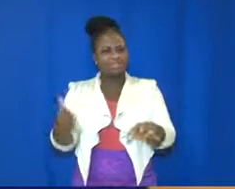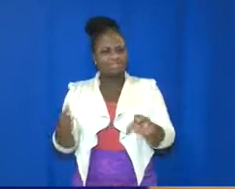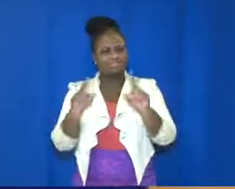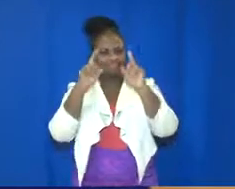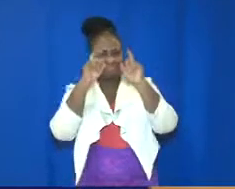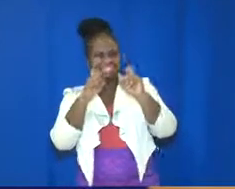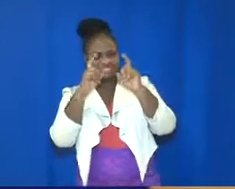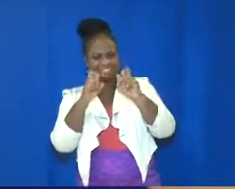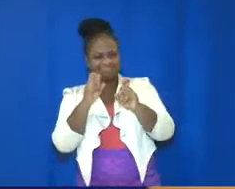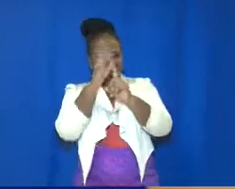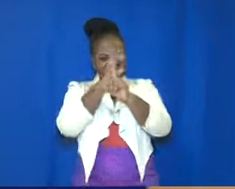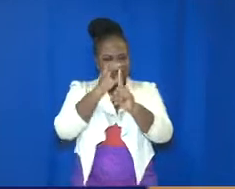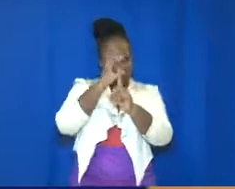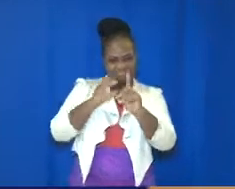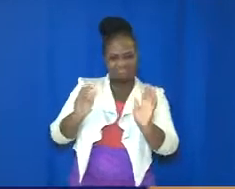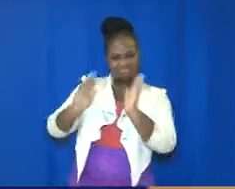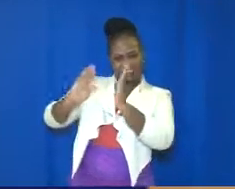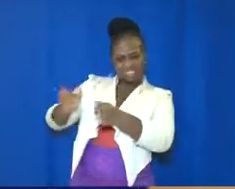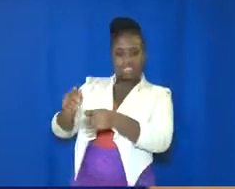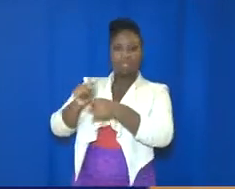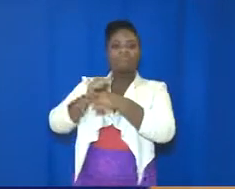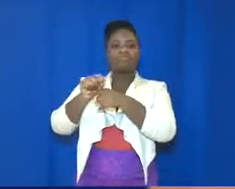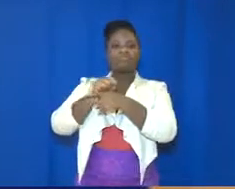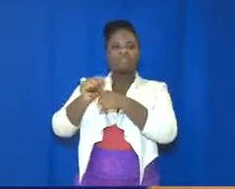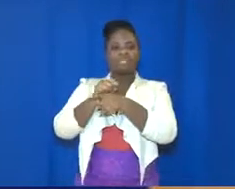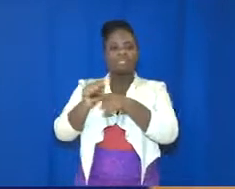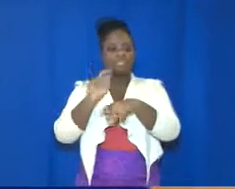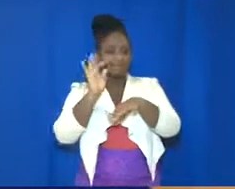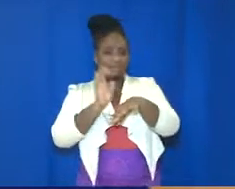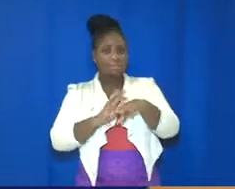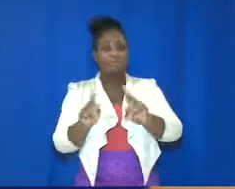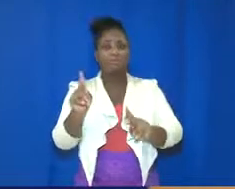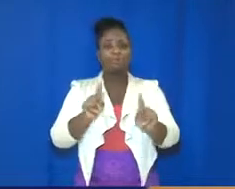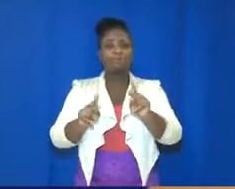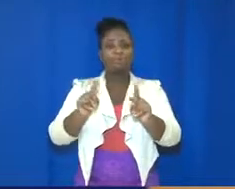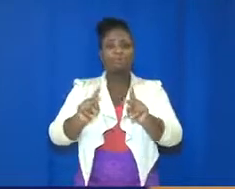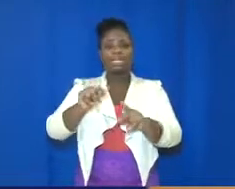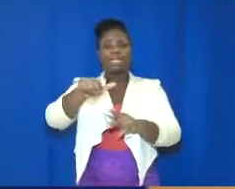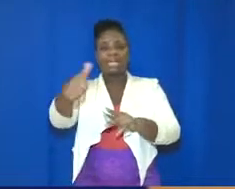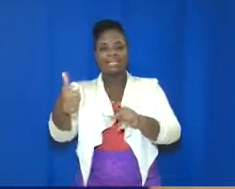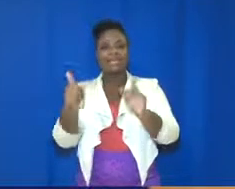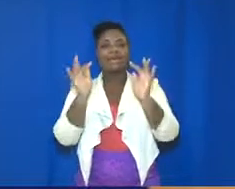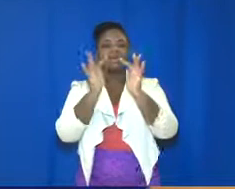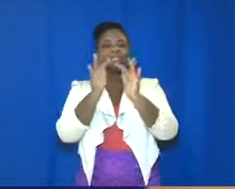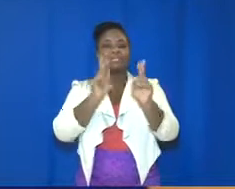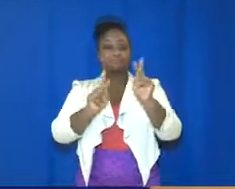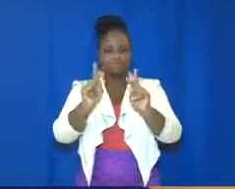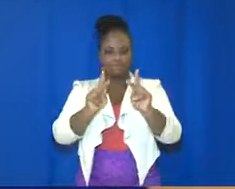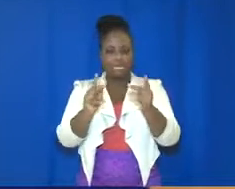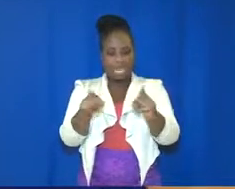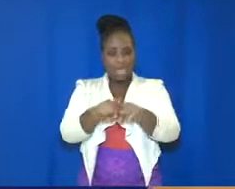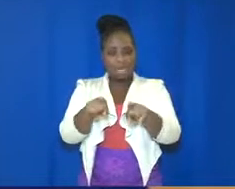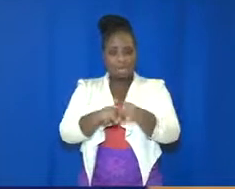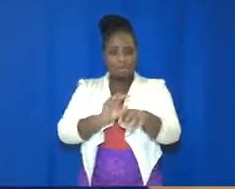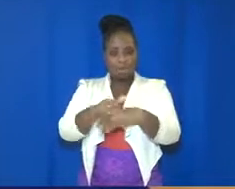tracing, testing, isolating, and in treating infected persons and their contacts